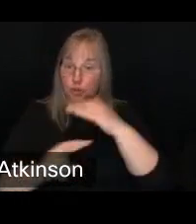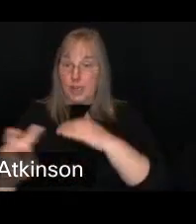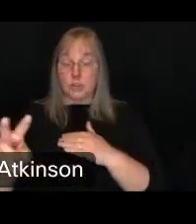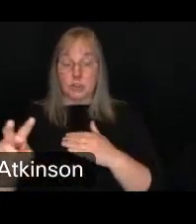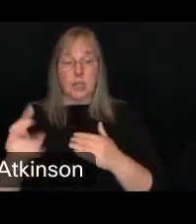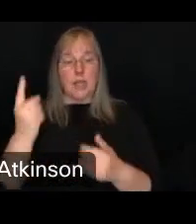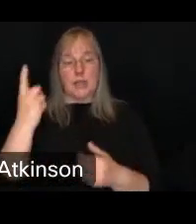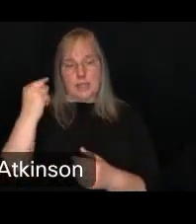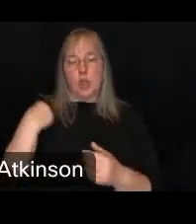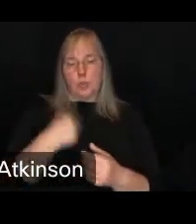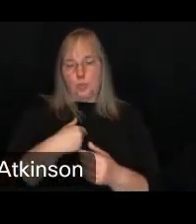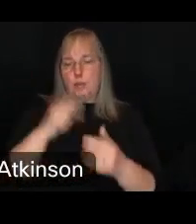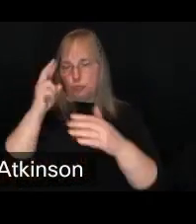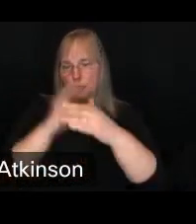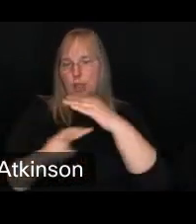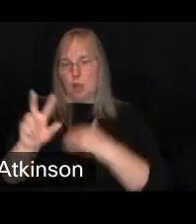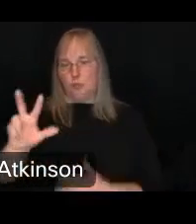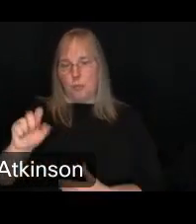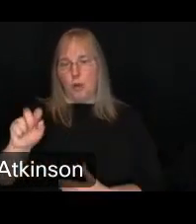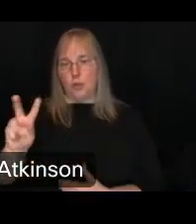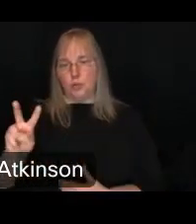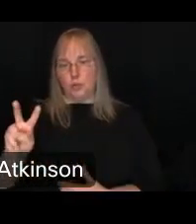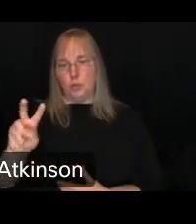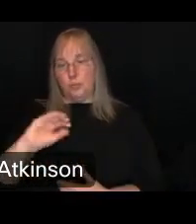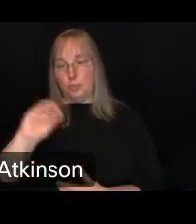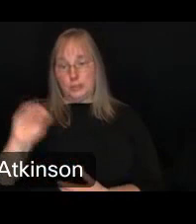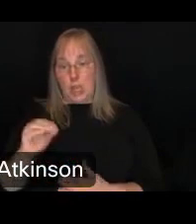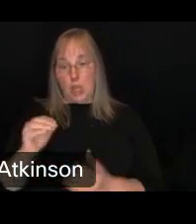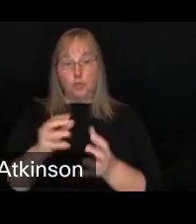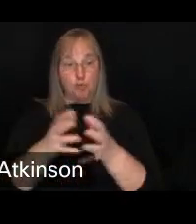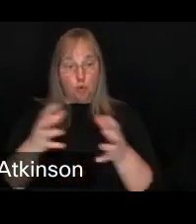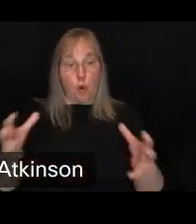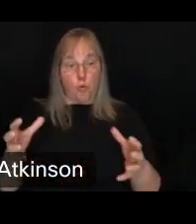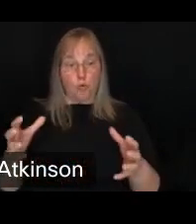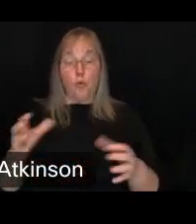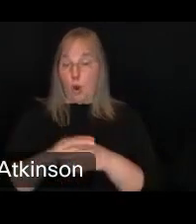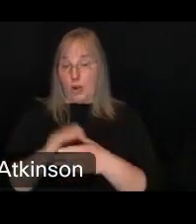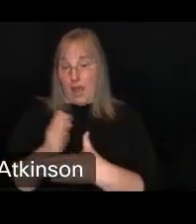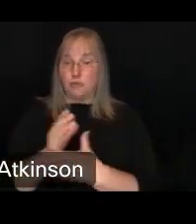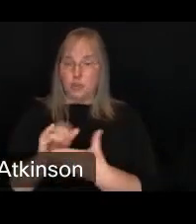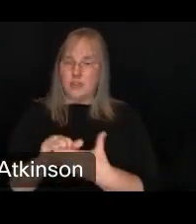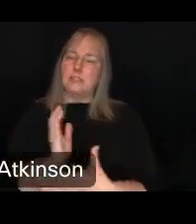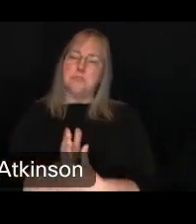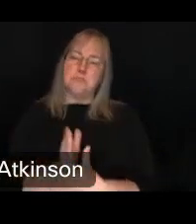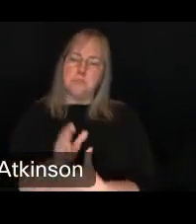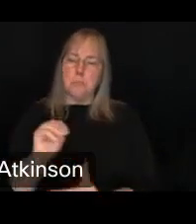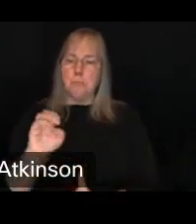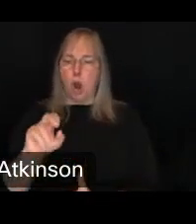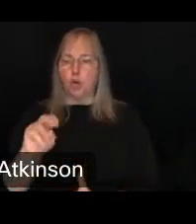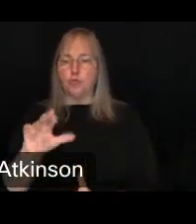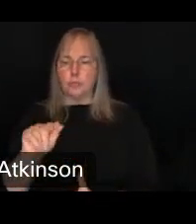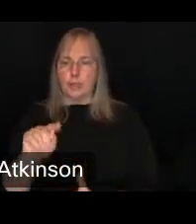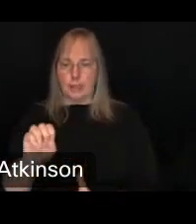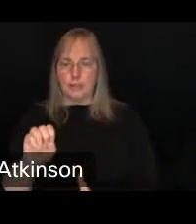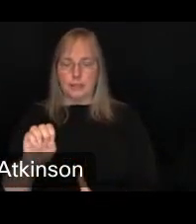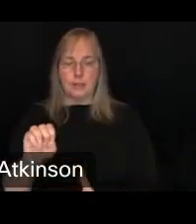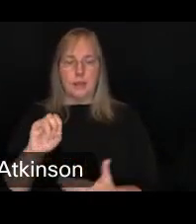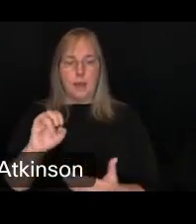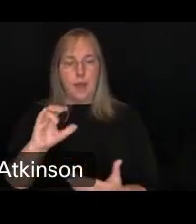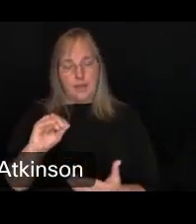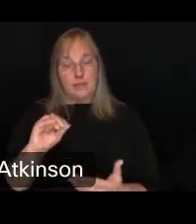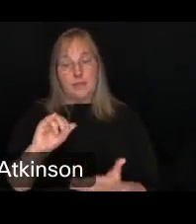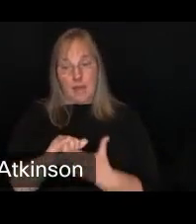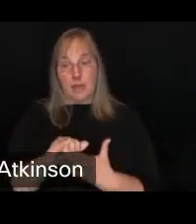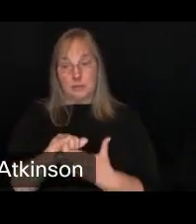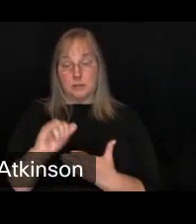projected 3.2% growth on average, which is moderate, in knowledge of the fact that last few years, the